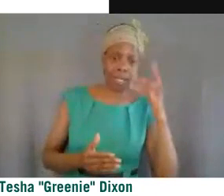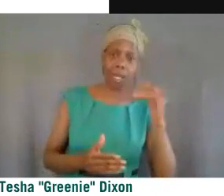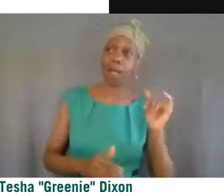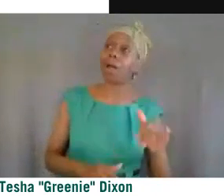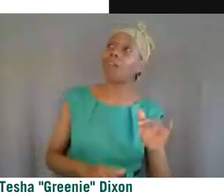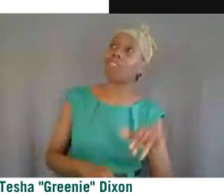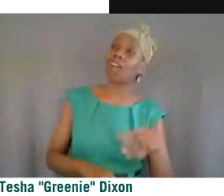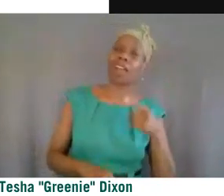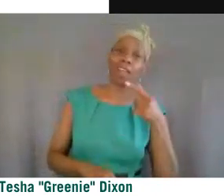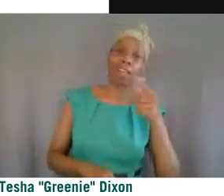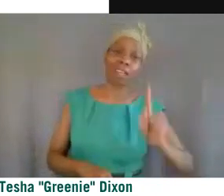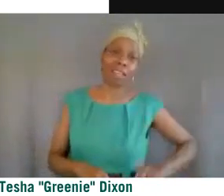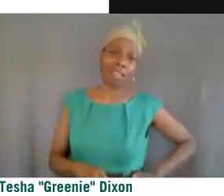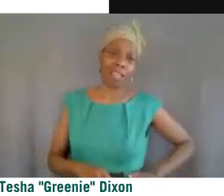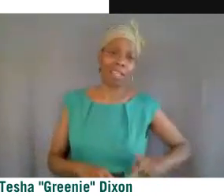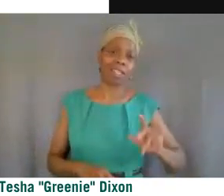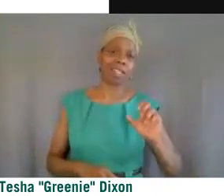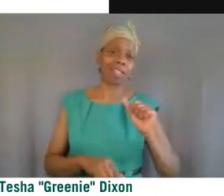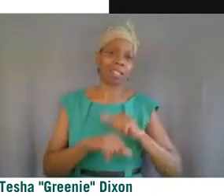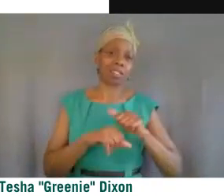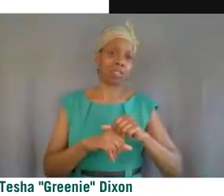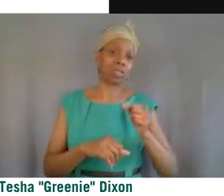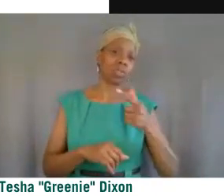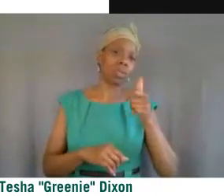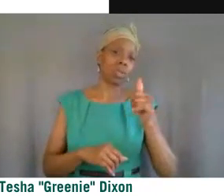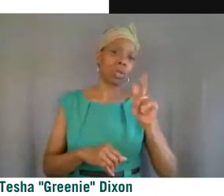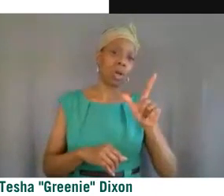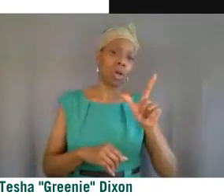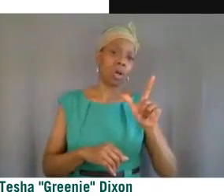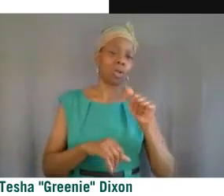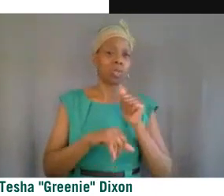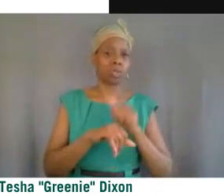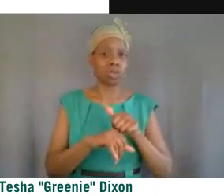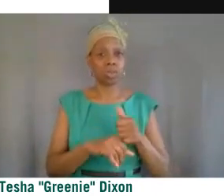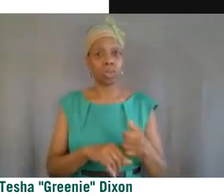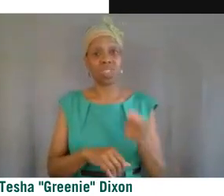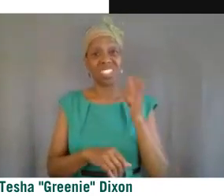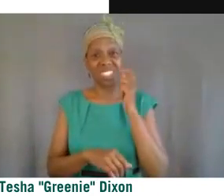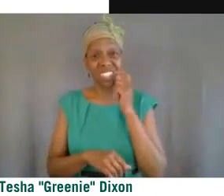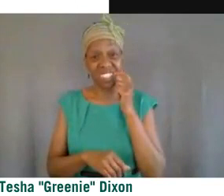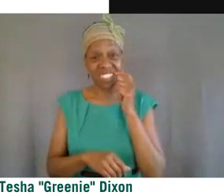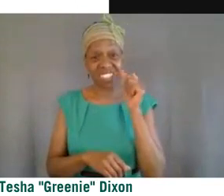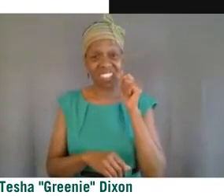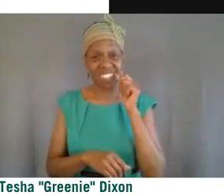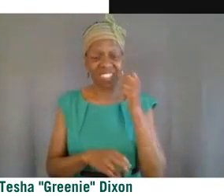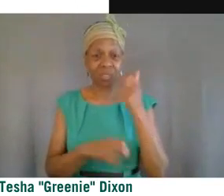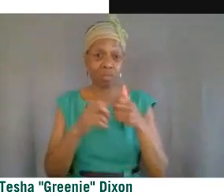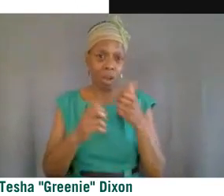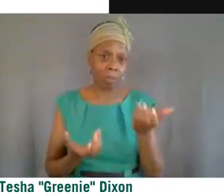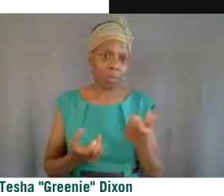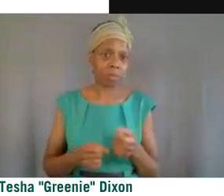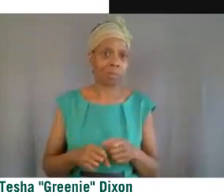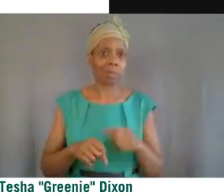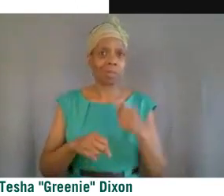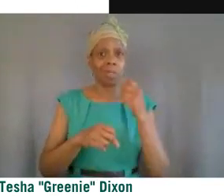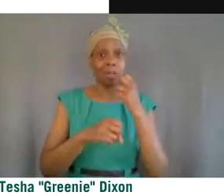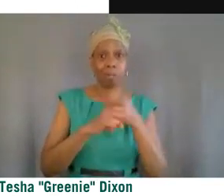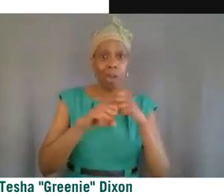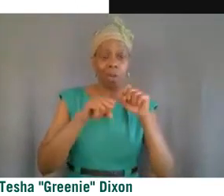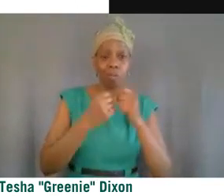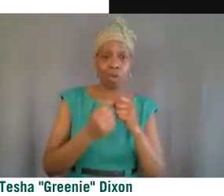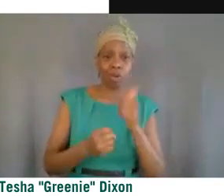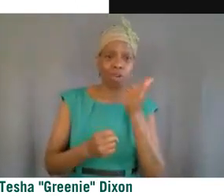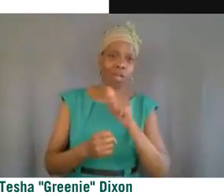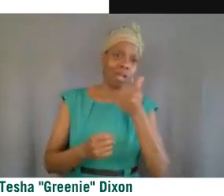or gallstones or dental problems or a broken bone or any of the other things